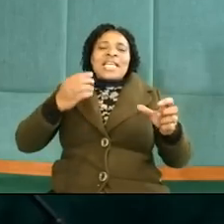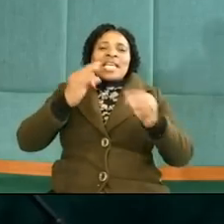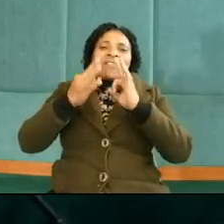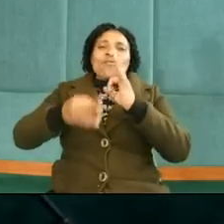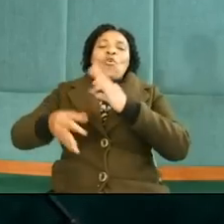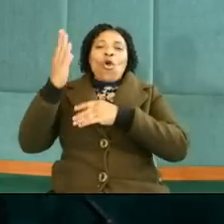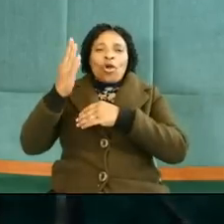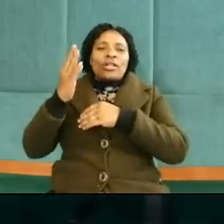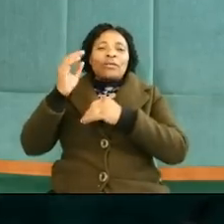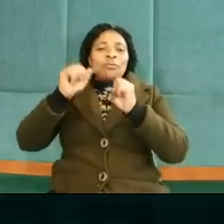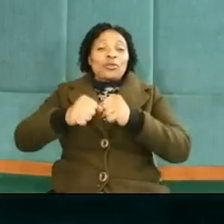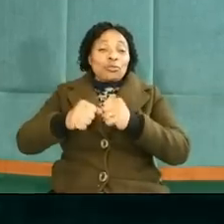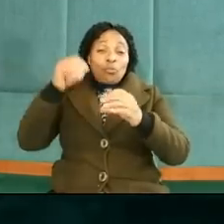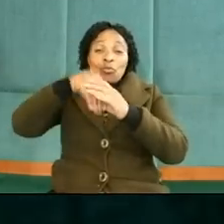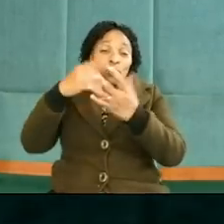or what?